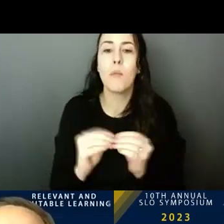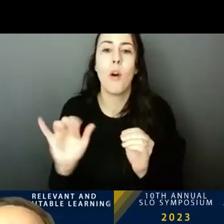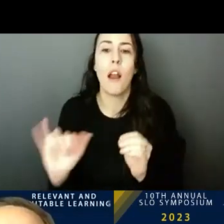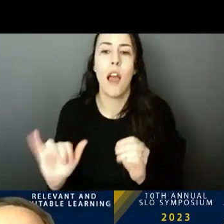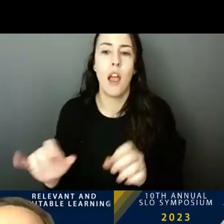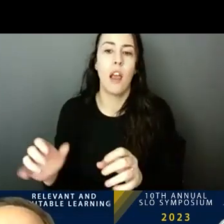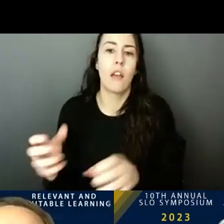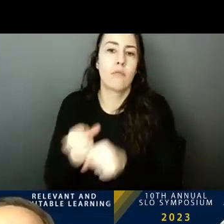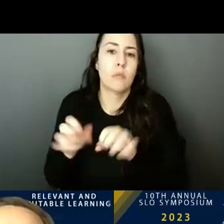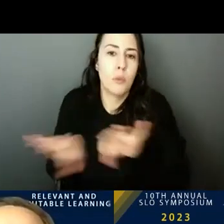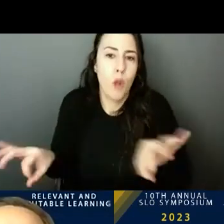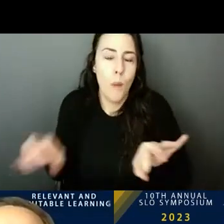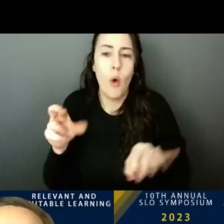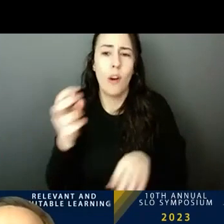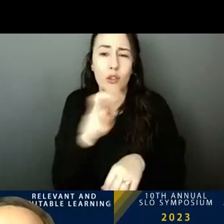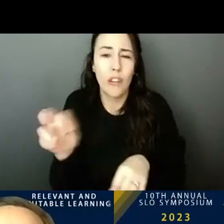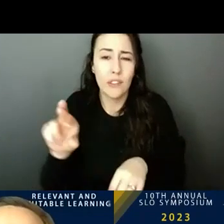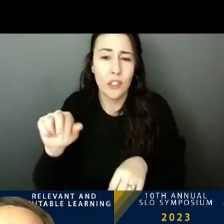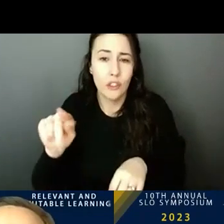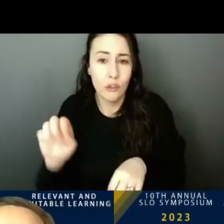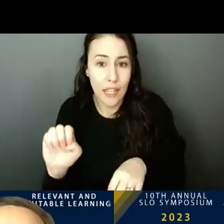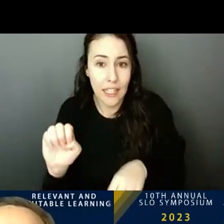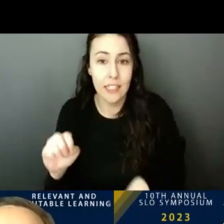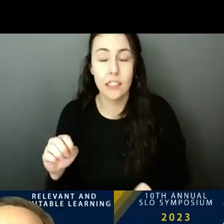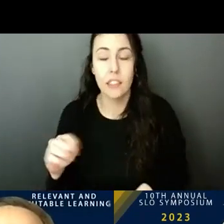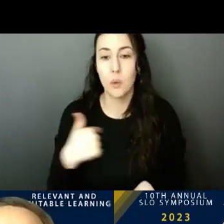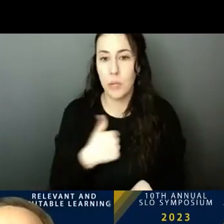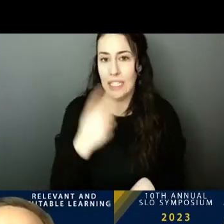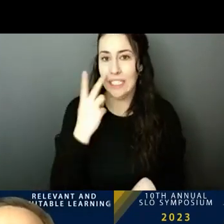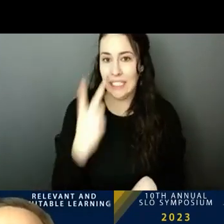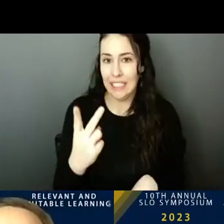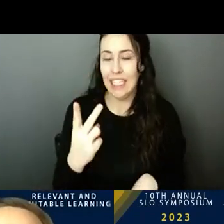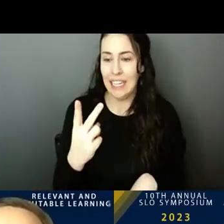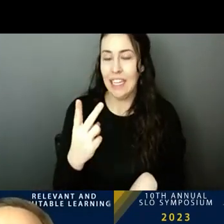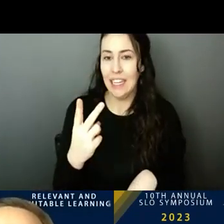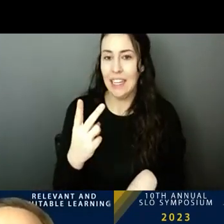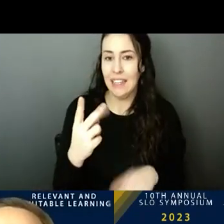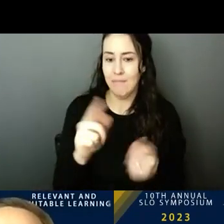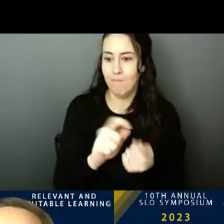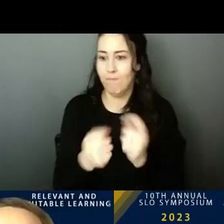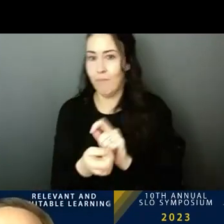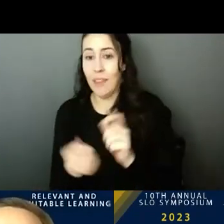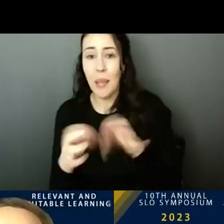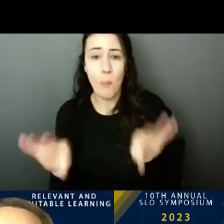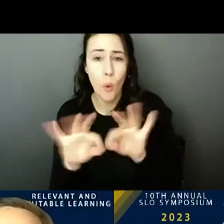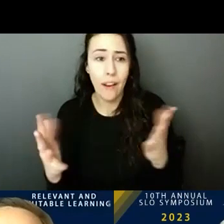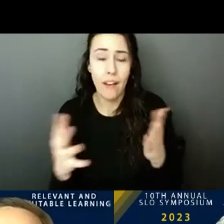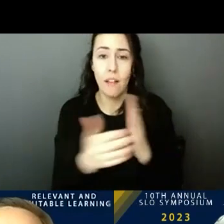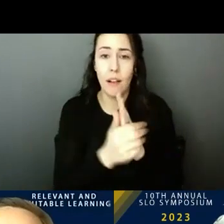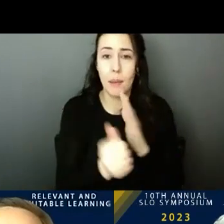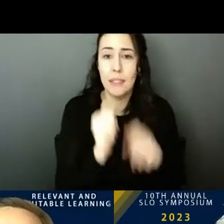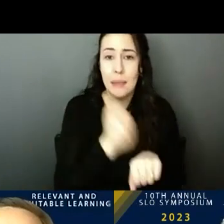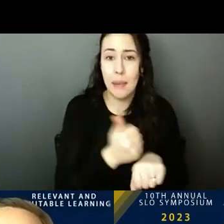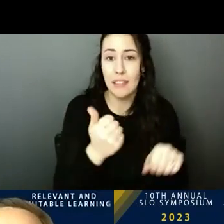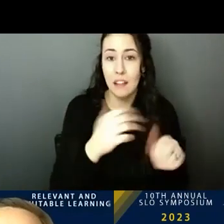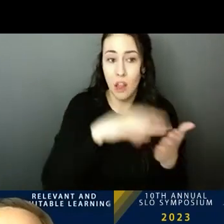or transfer rates. And we do see this shift in the importance of things like competency-based learning and looking at